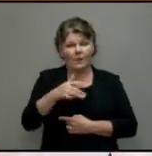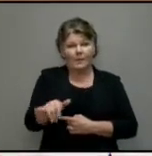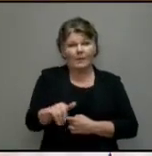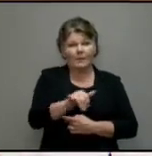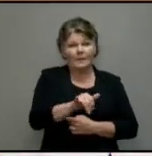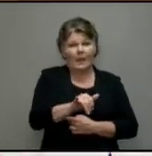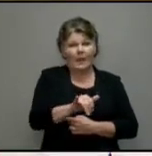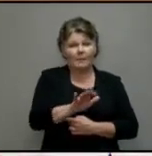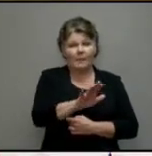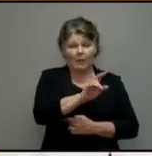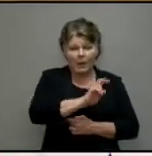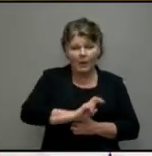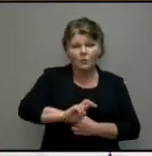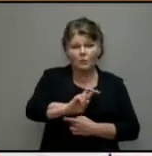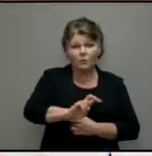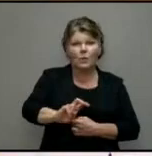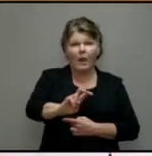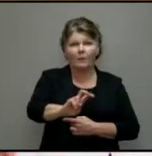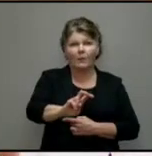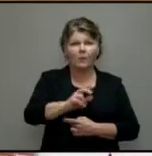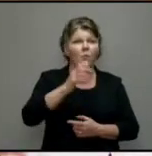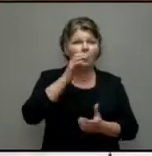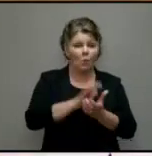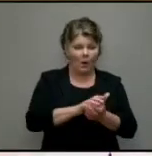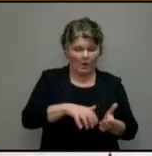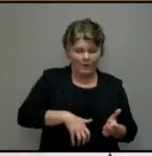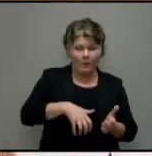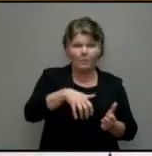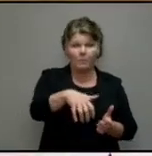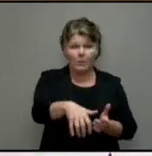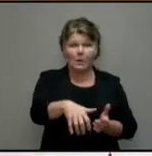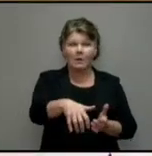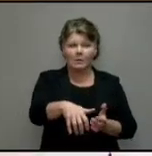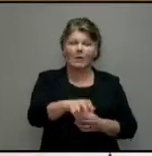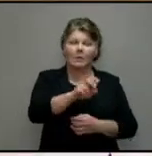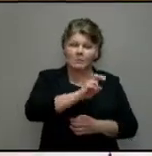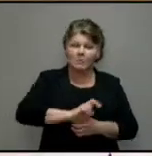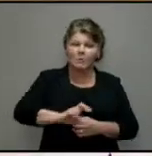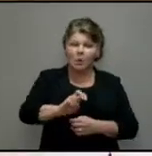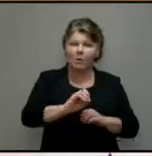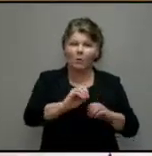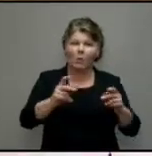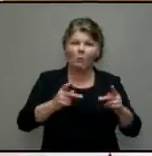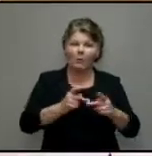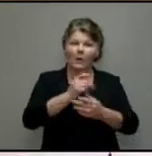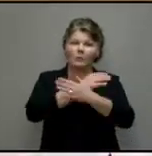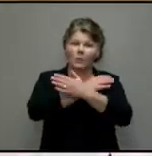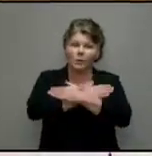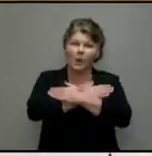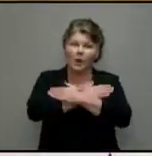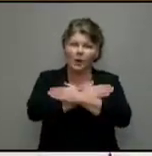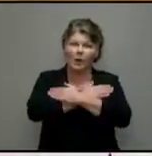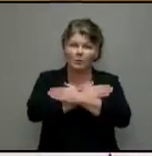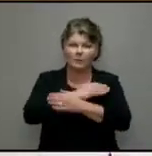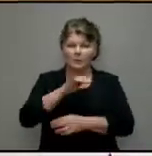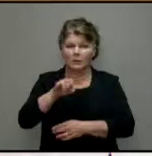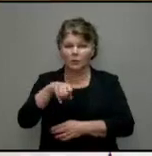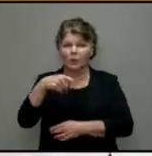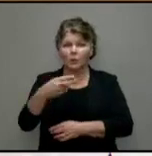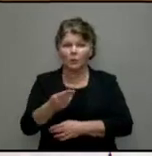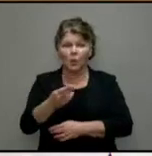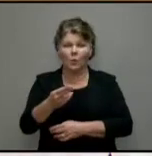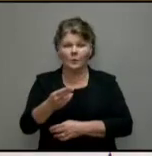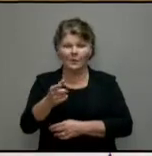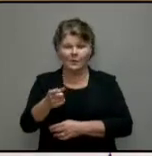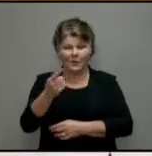to Bethlehem with the pregnant wife, no place to rest, and all of those visitors, Joseph was probably wondering if anything